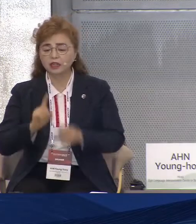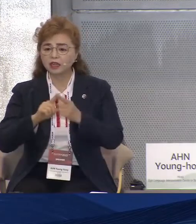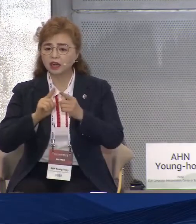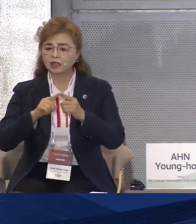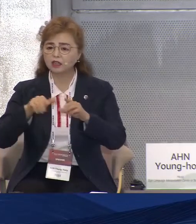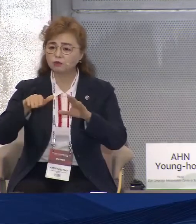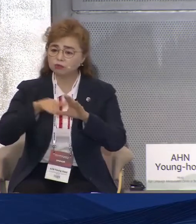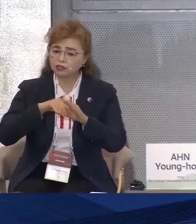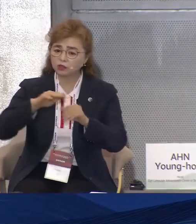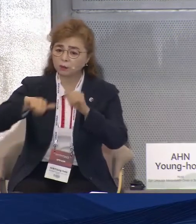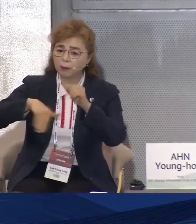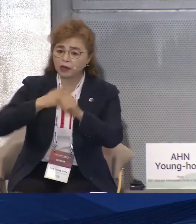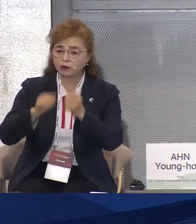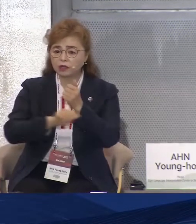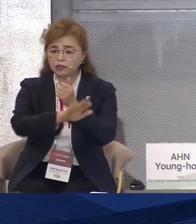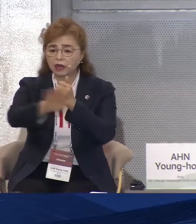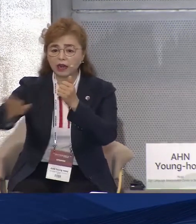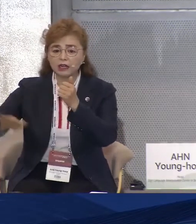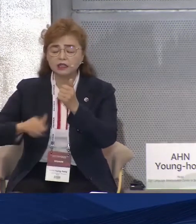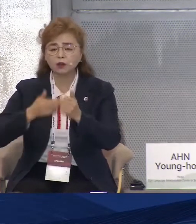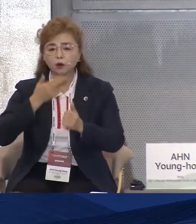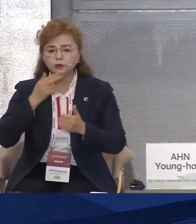that knowledge is